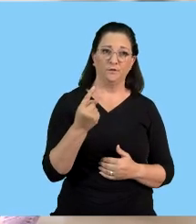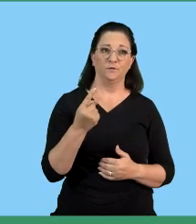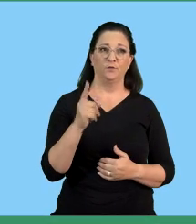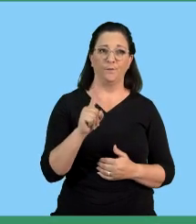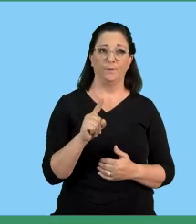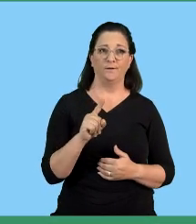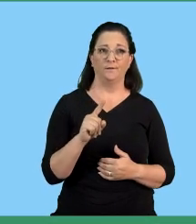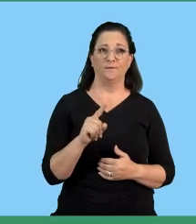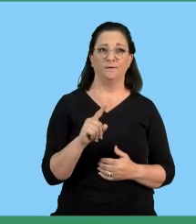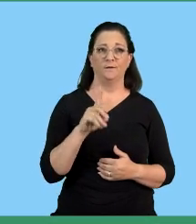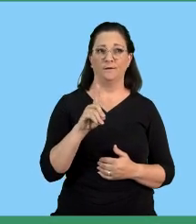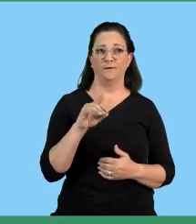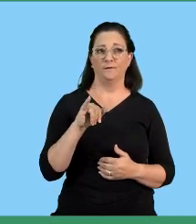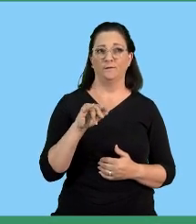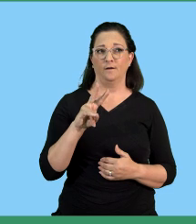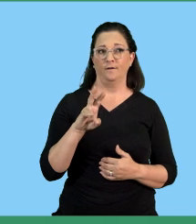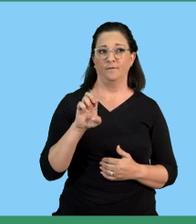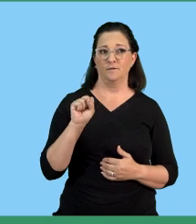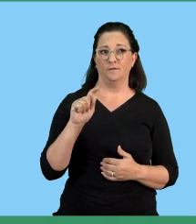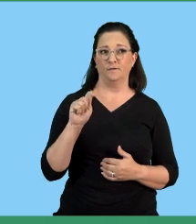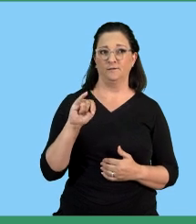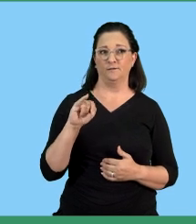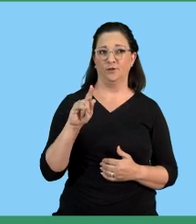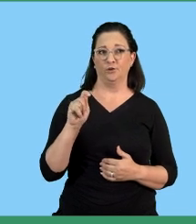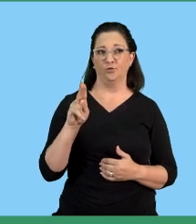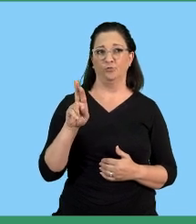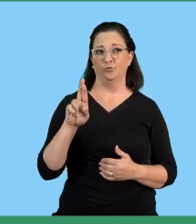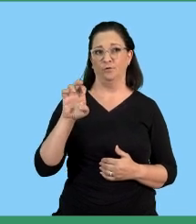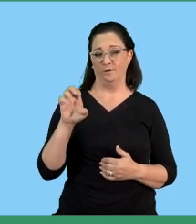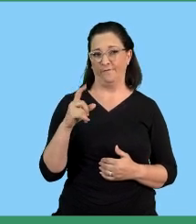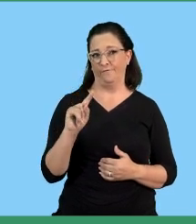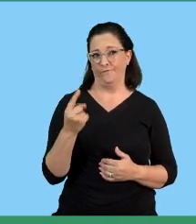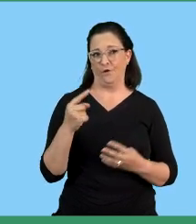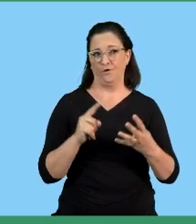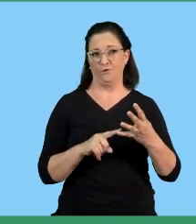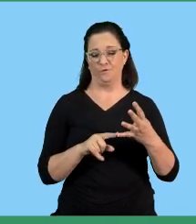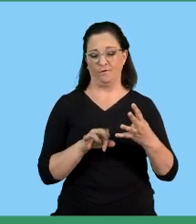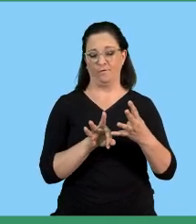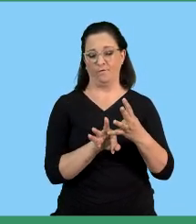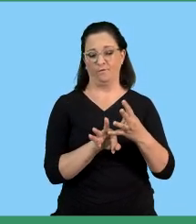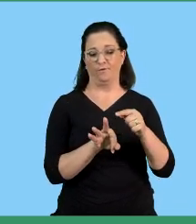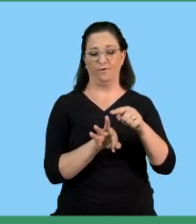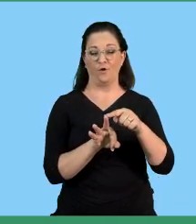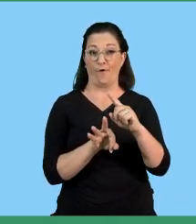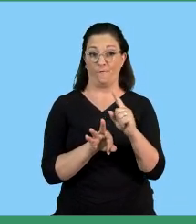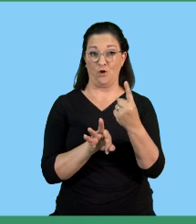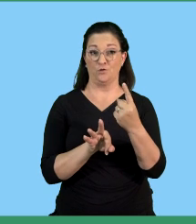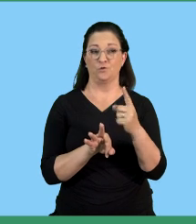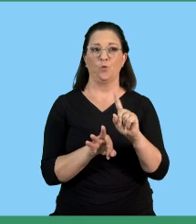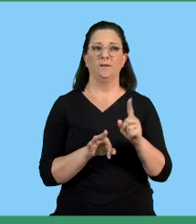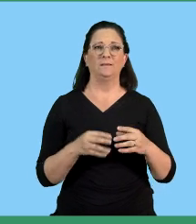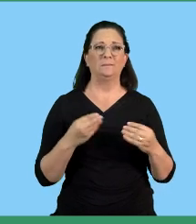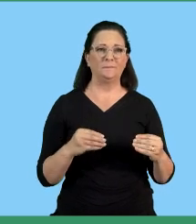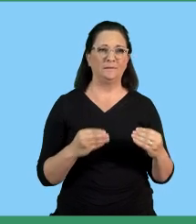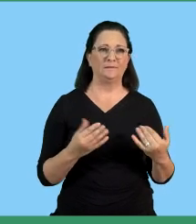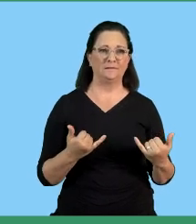being divestiture or divestment, which is one of the first defensive strategy. What does this mean? It says here the